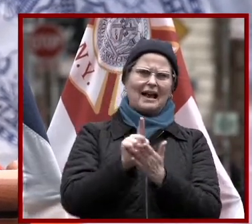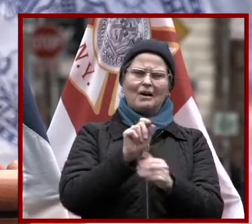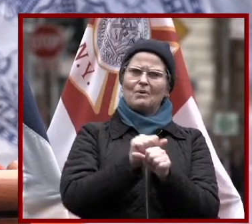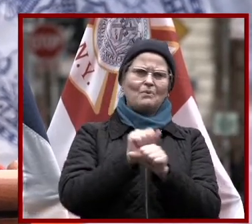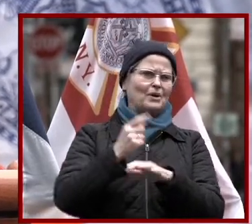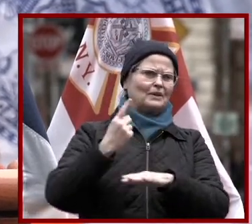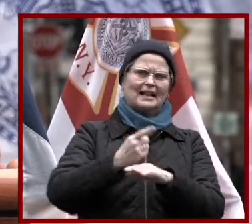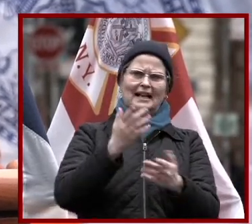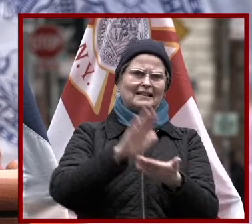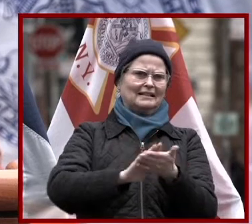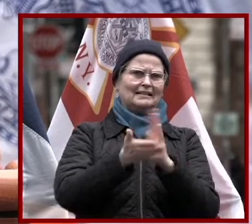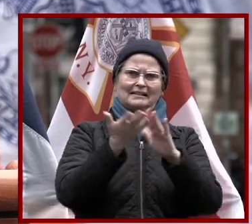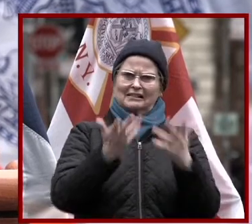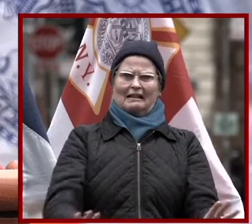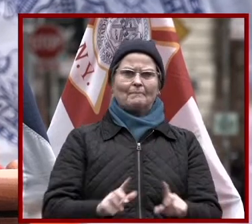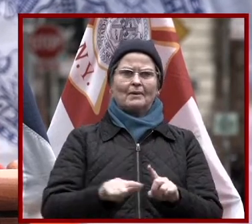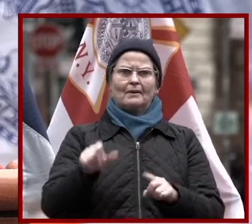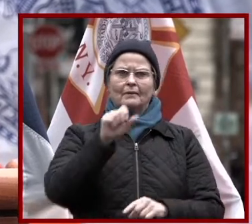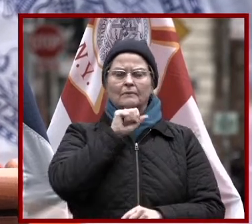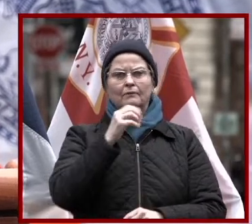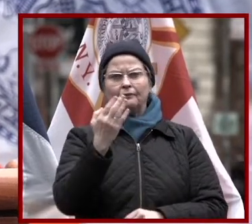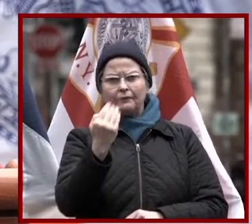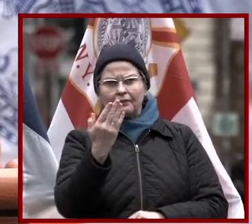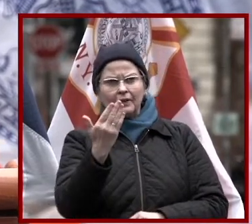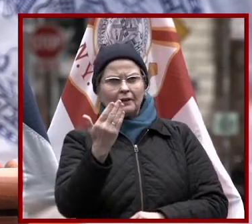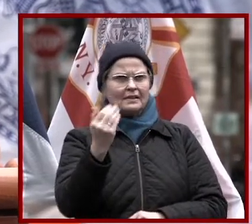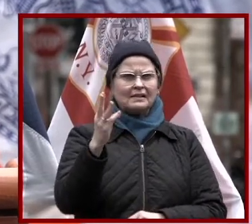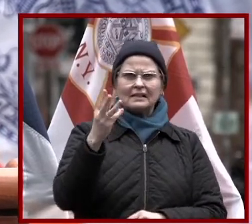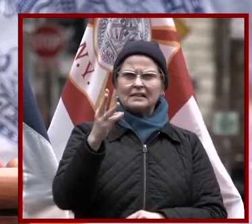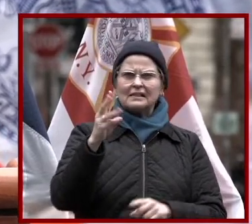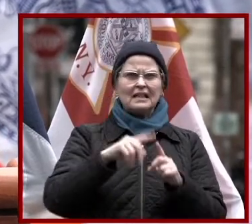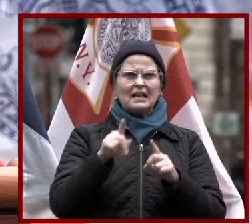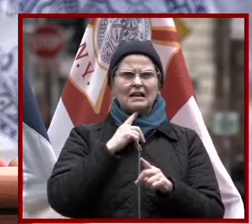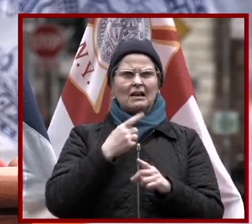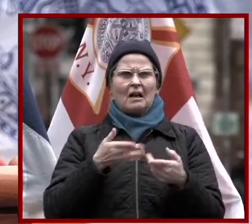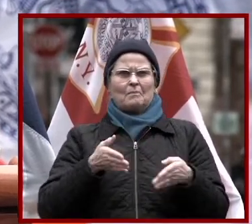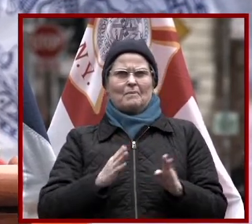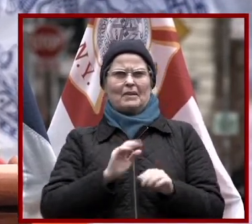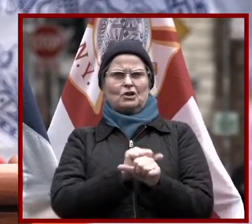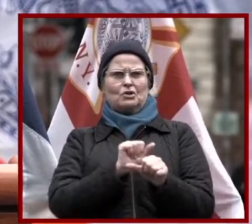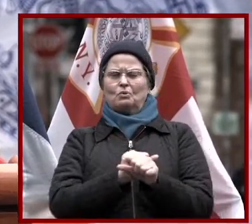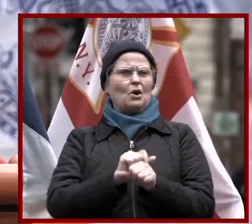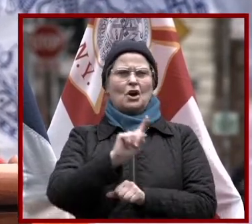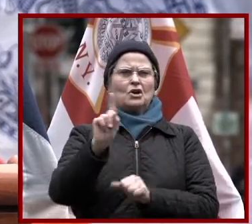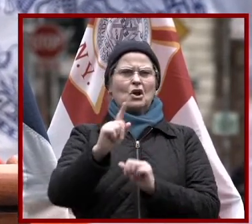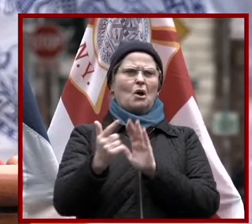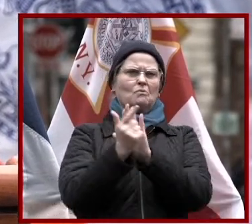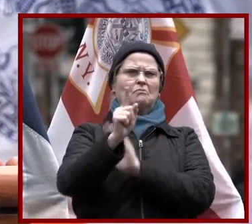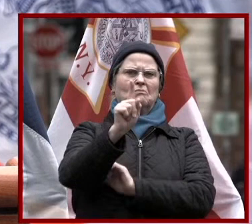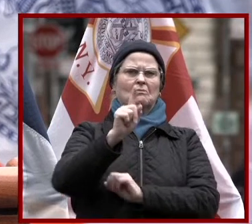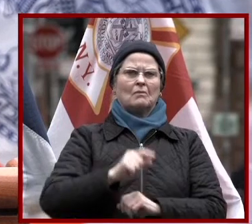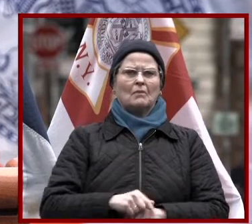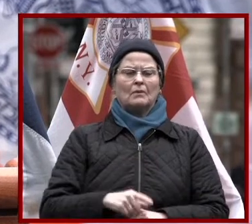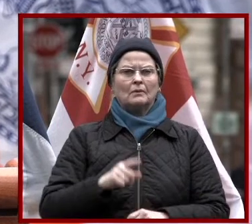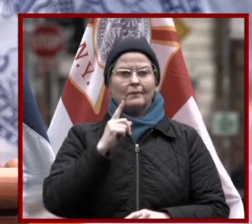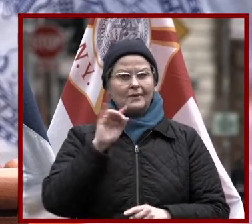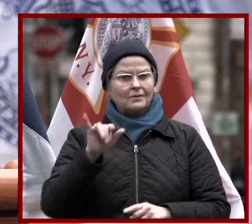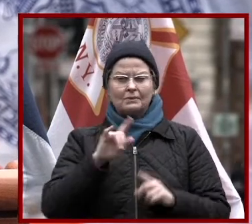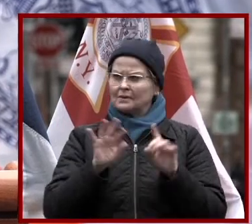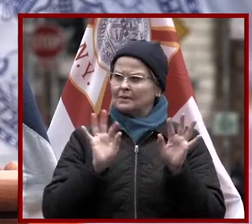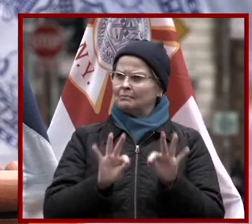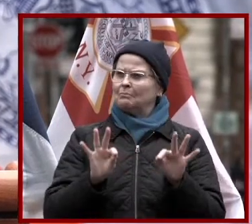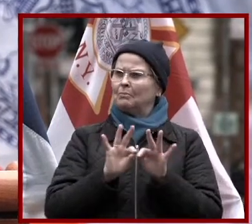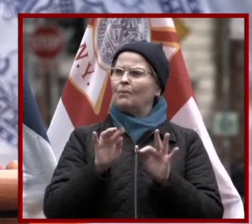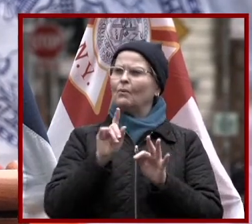the end of 15-year-olds being sent into sweatshops. And they won those fights. This was a landmark in the history